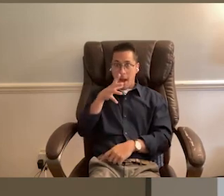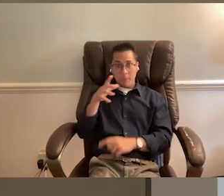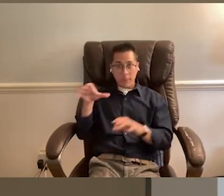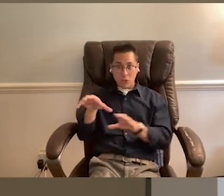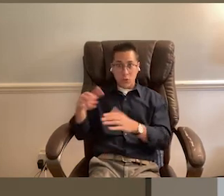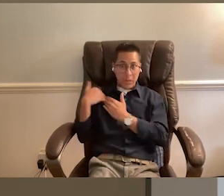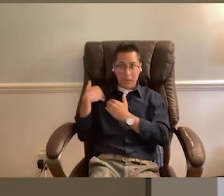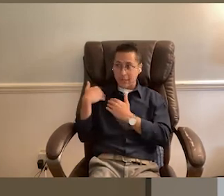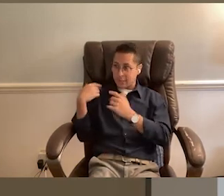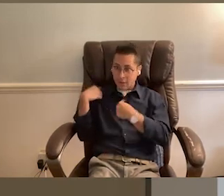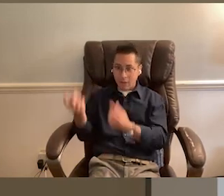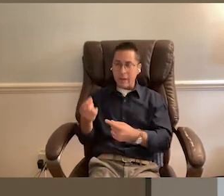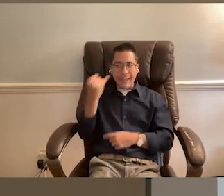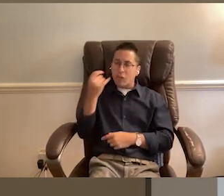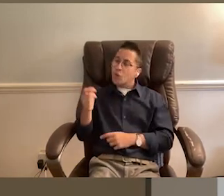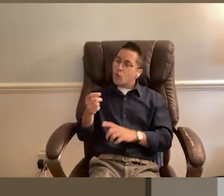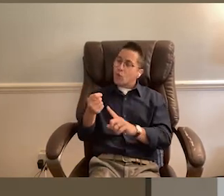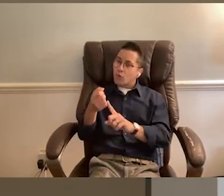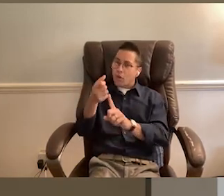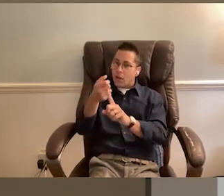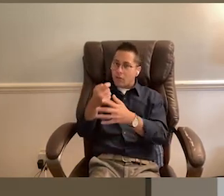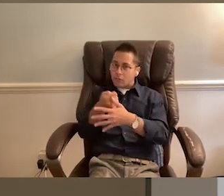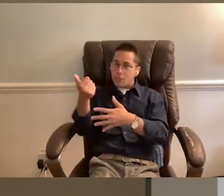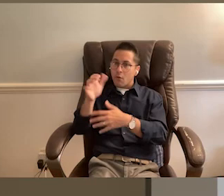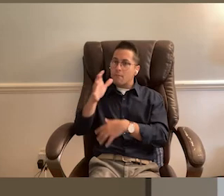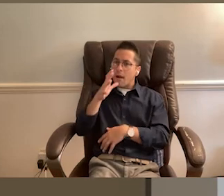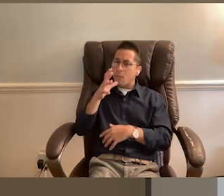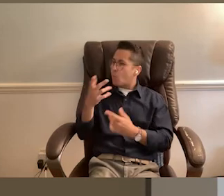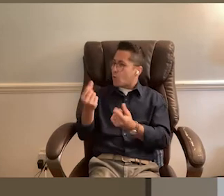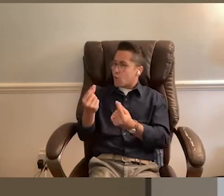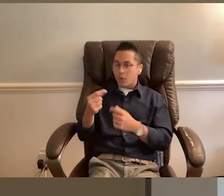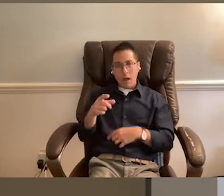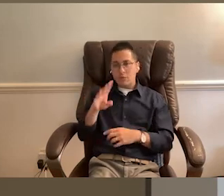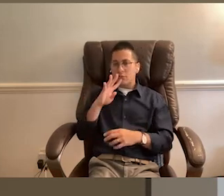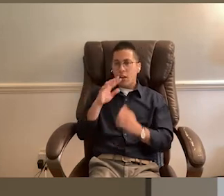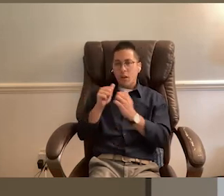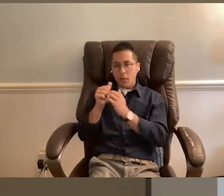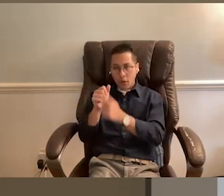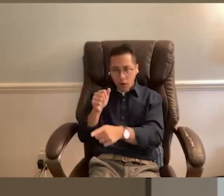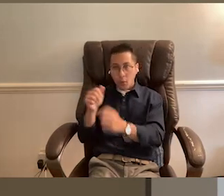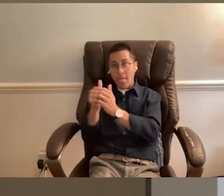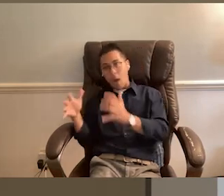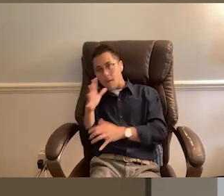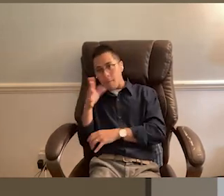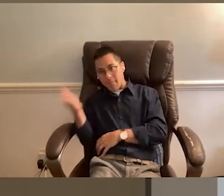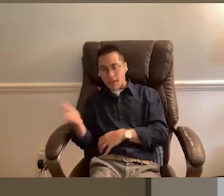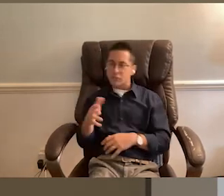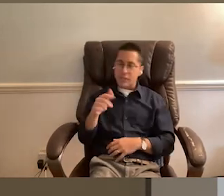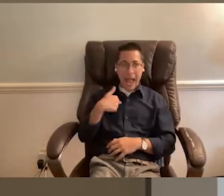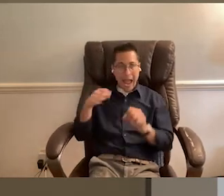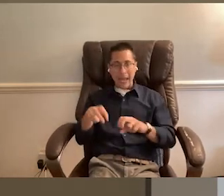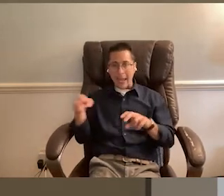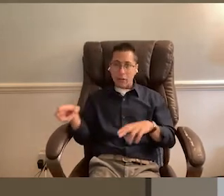options. Yeah. That meet you wherever your level of Yeah. that you, okay. Yeah, we can be very flexible, which I really like. So we have